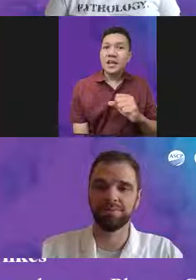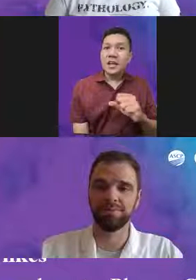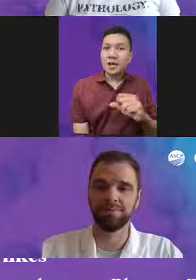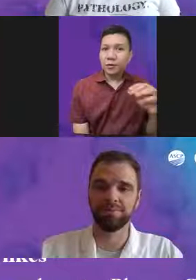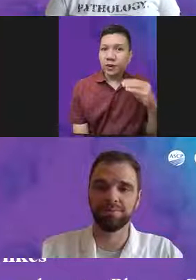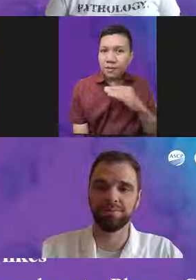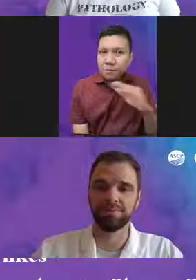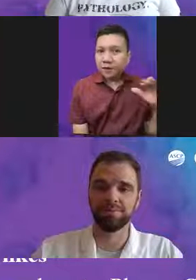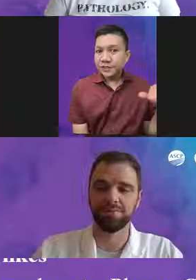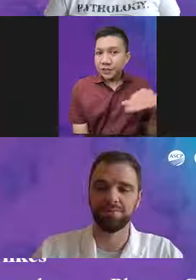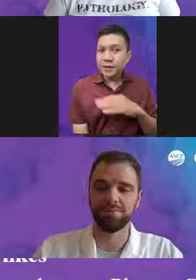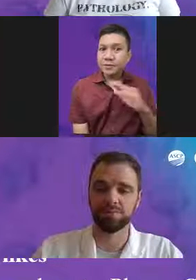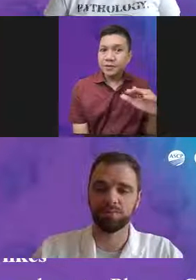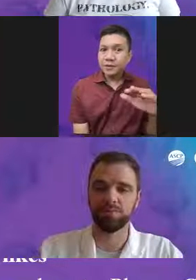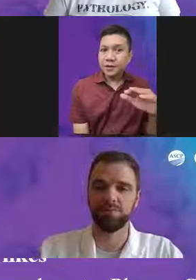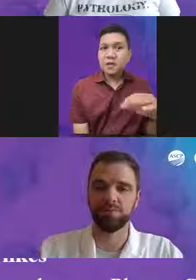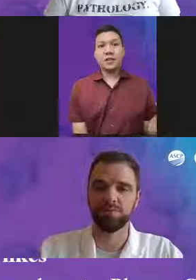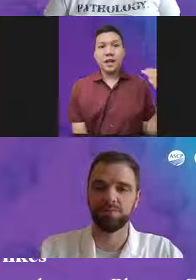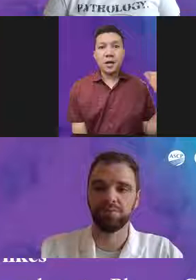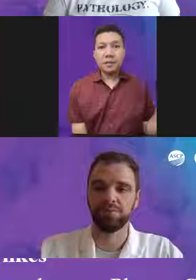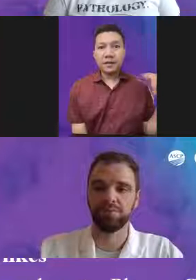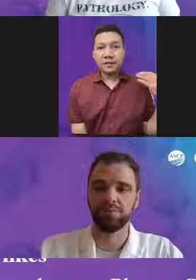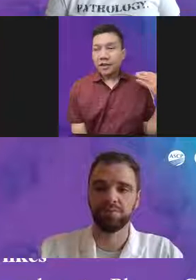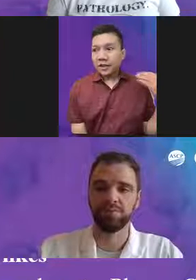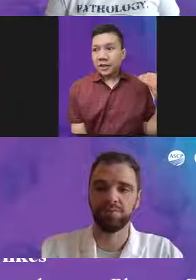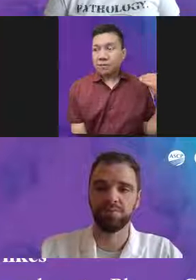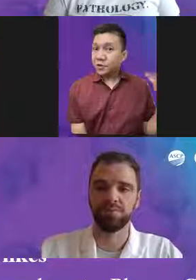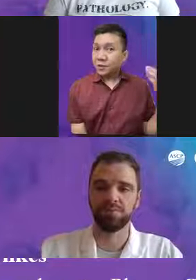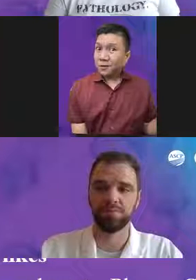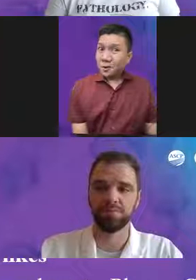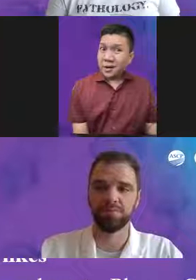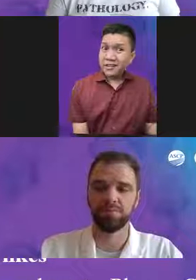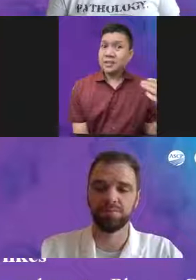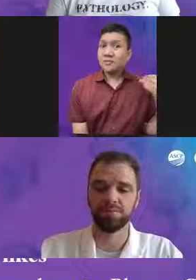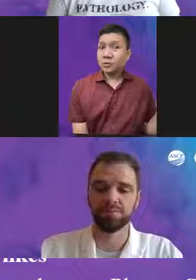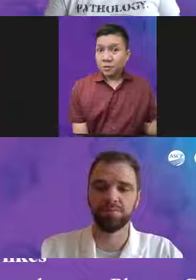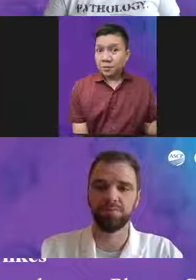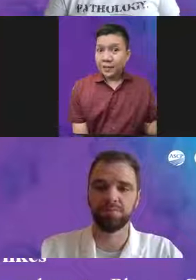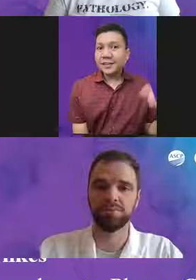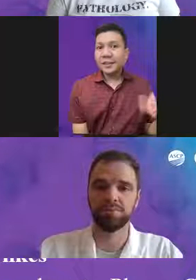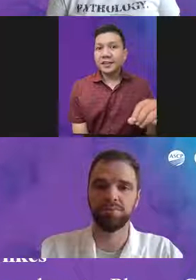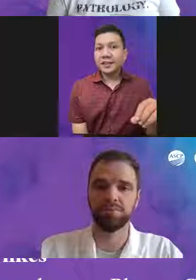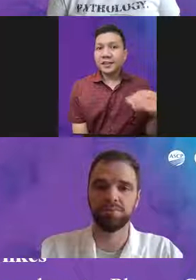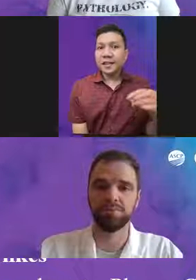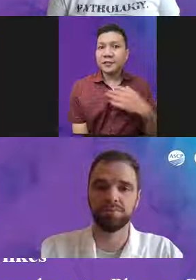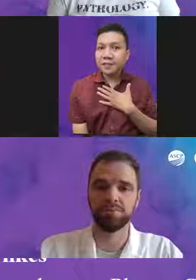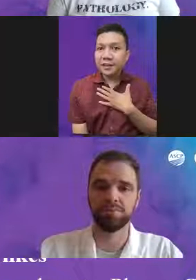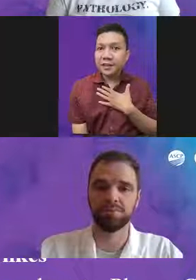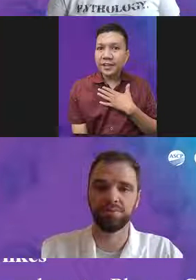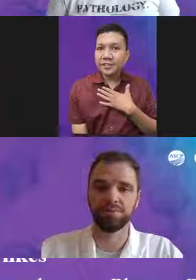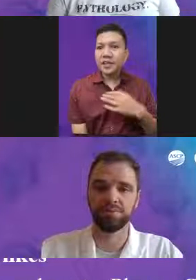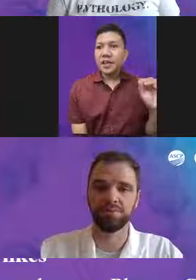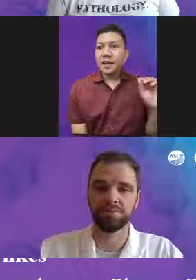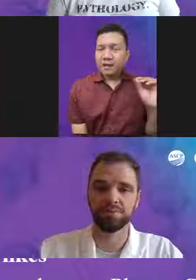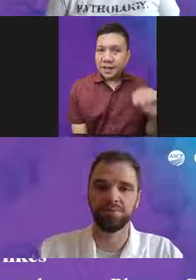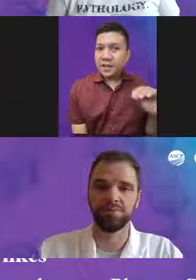cells or a number of teardrop cells around and you have low white count or low platelet, that to me